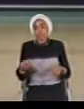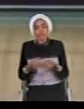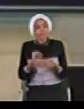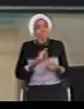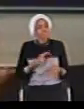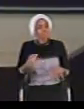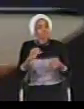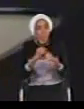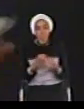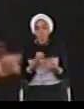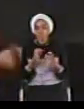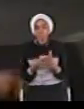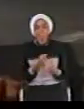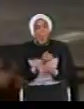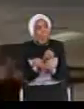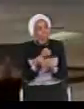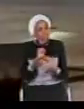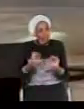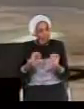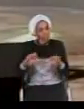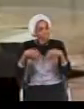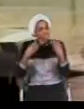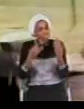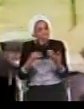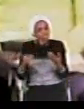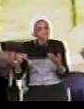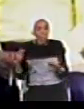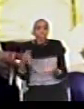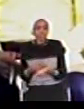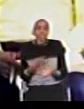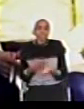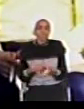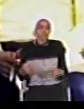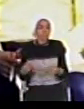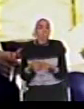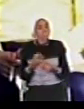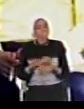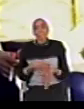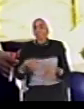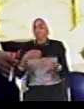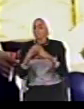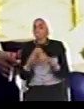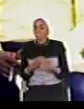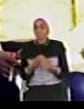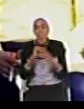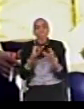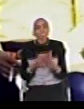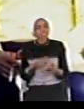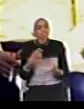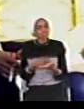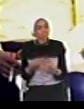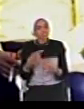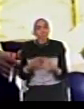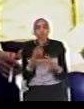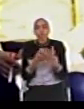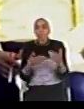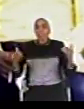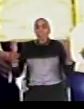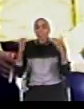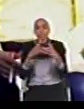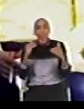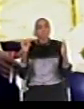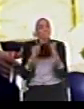the salvation-giving gospel, as I received that gospel from heaven that brings